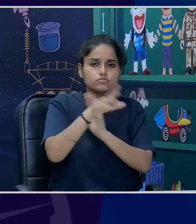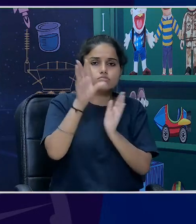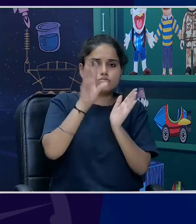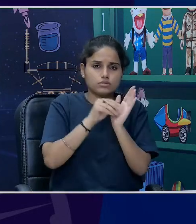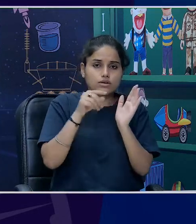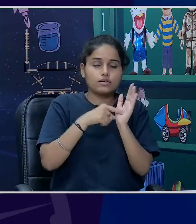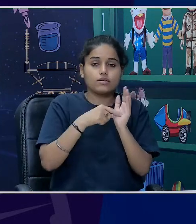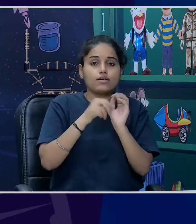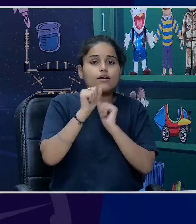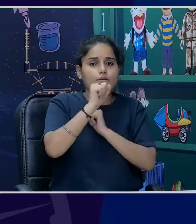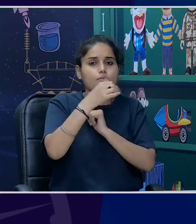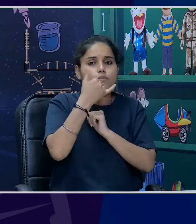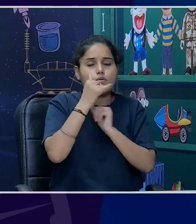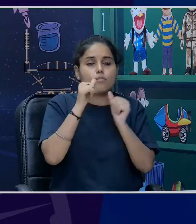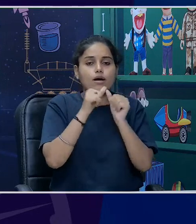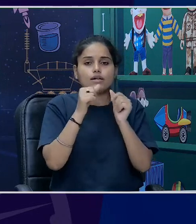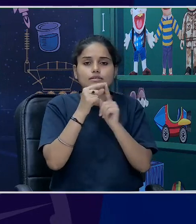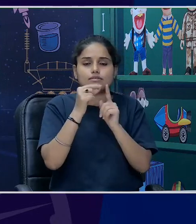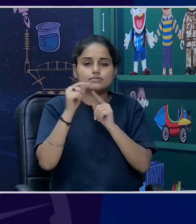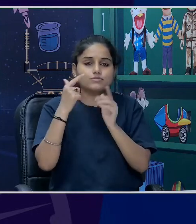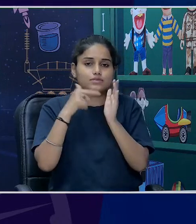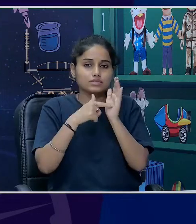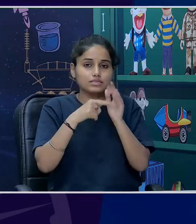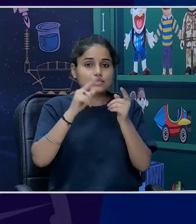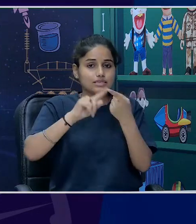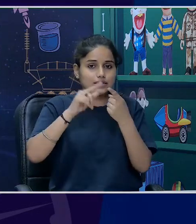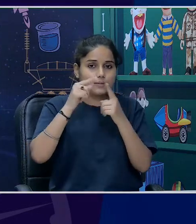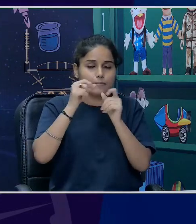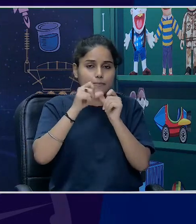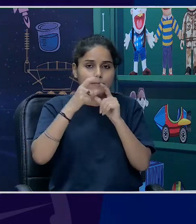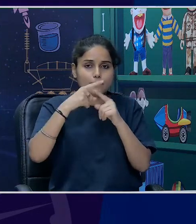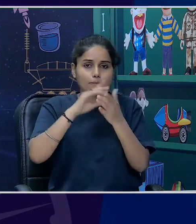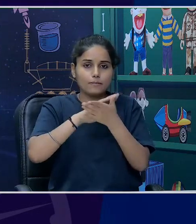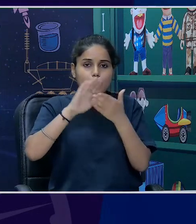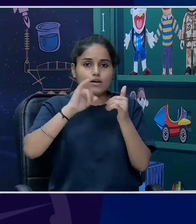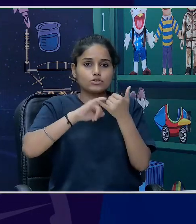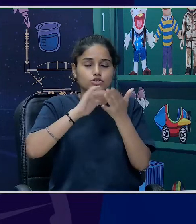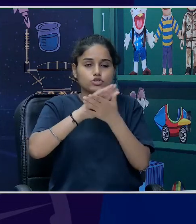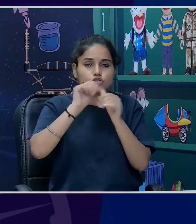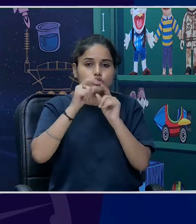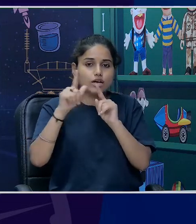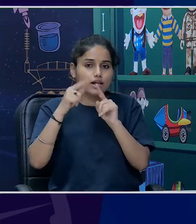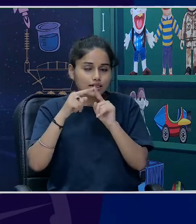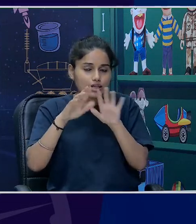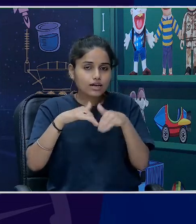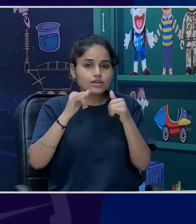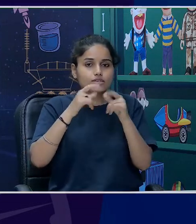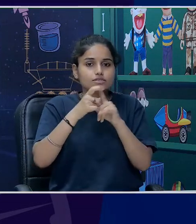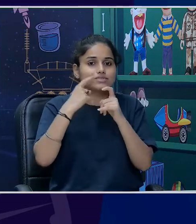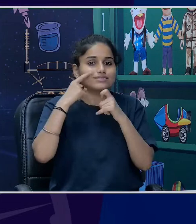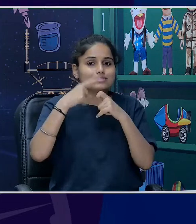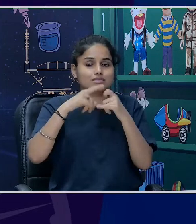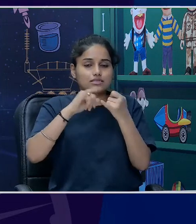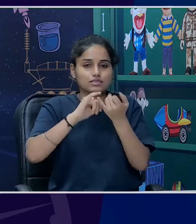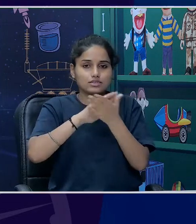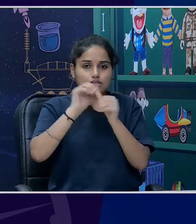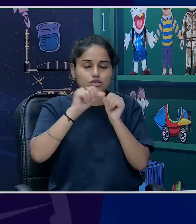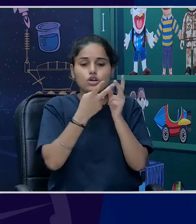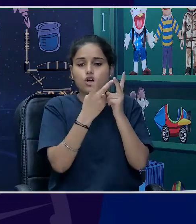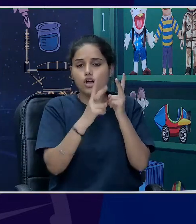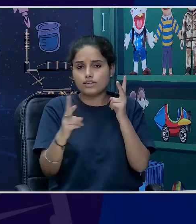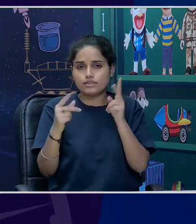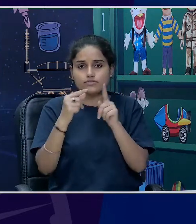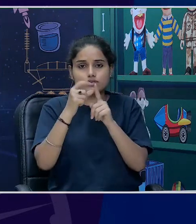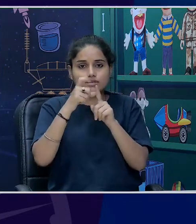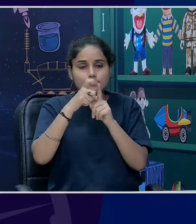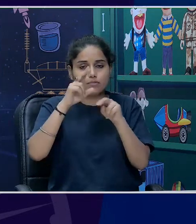the mobile application of ePathshala, Diksha and NCERT, and there all the textbooks are available in PDF